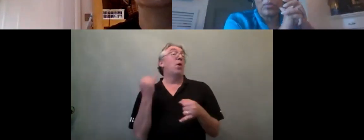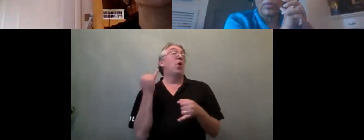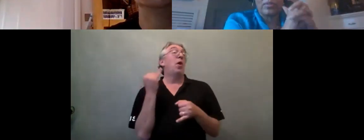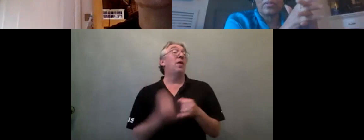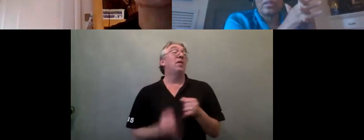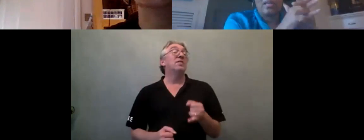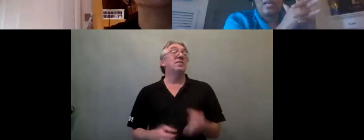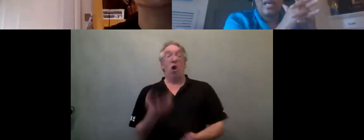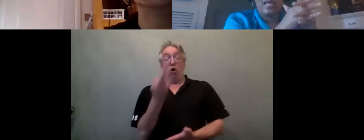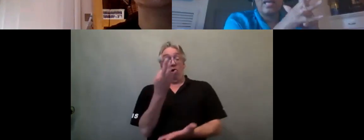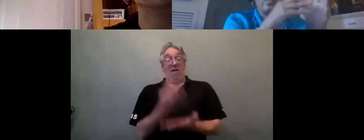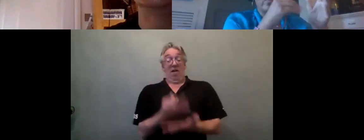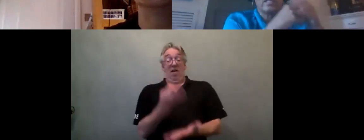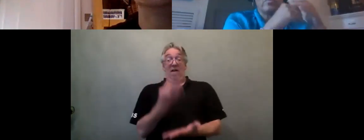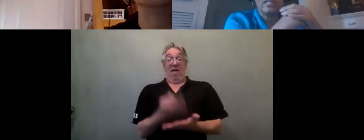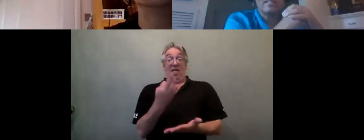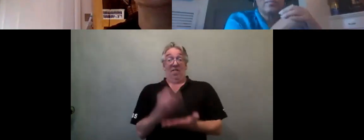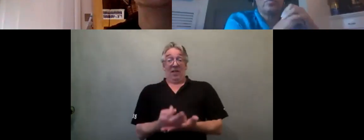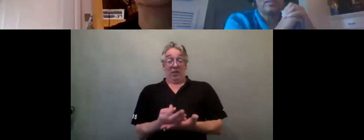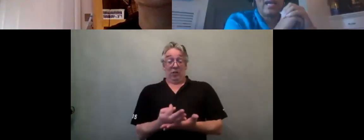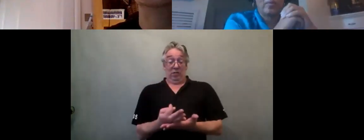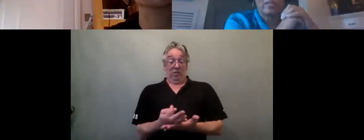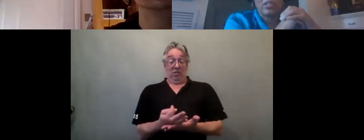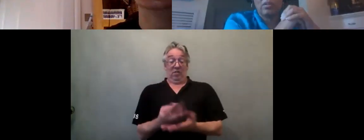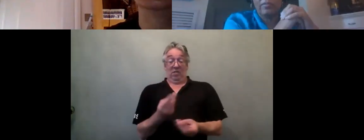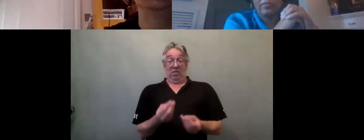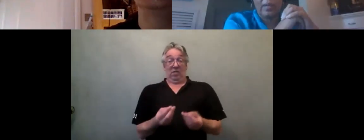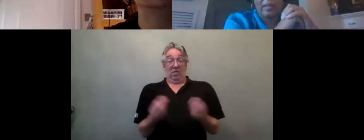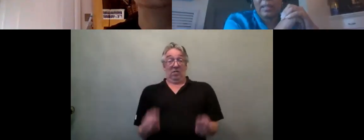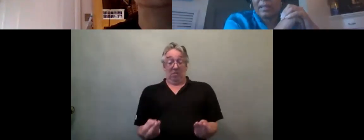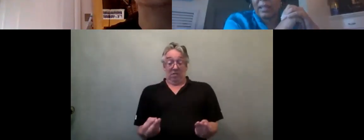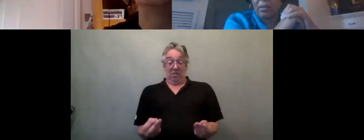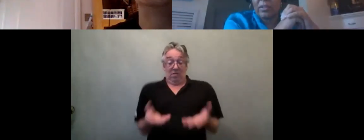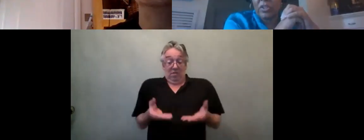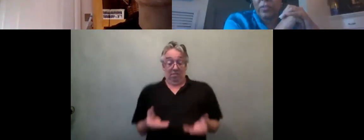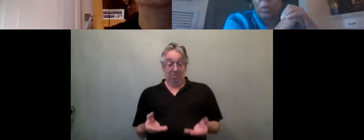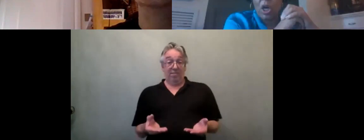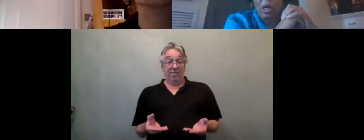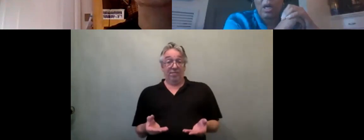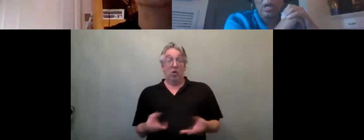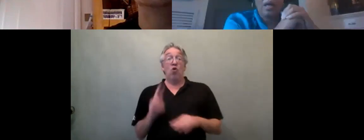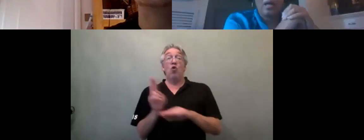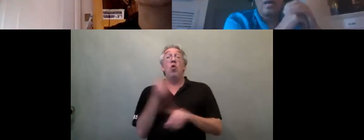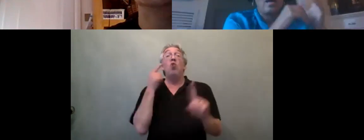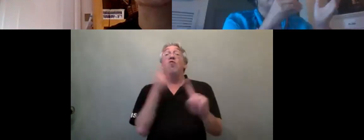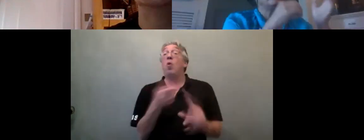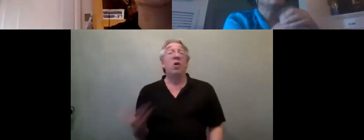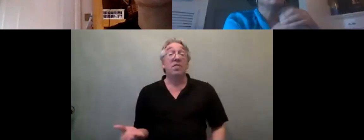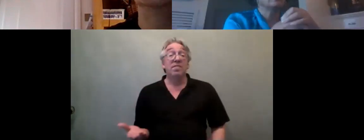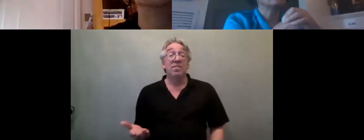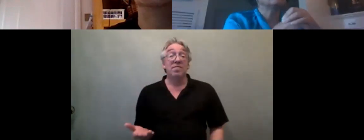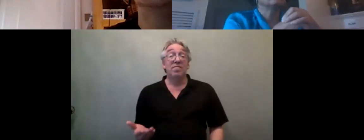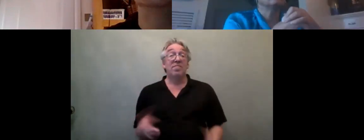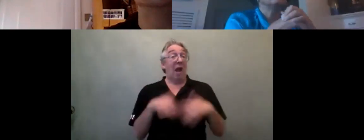financial resources and how we can really support the acquisition of technology for work, how we